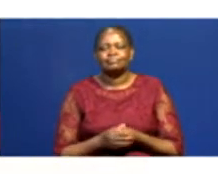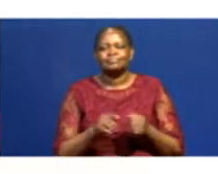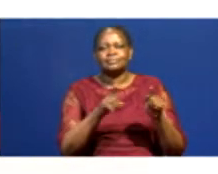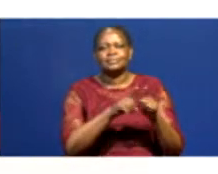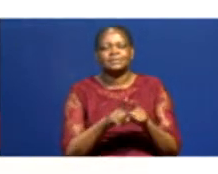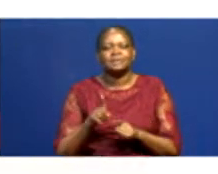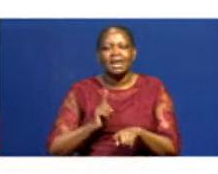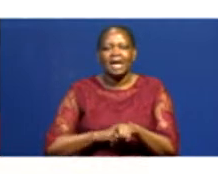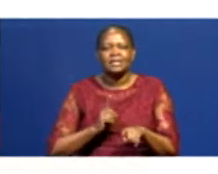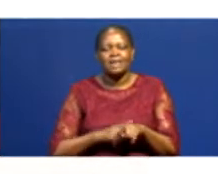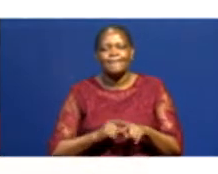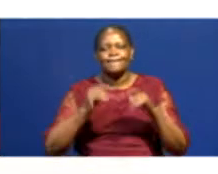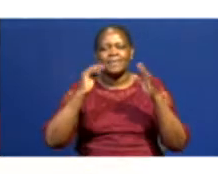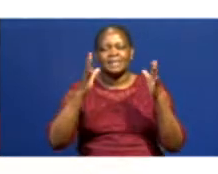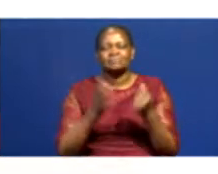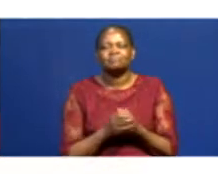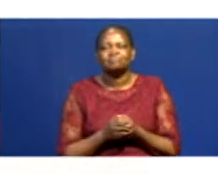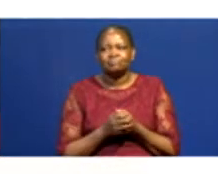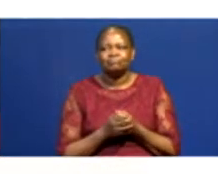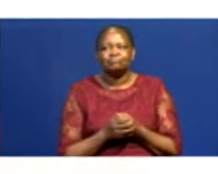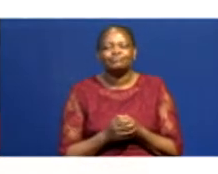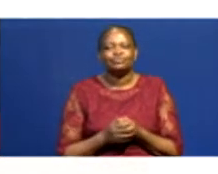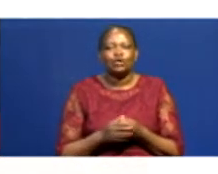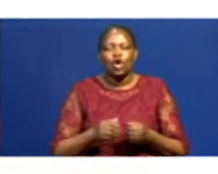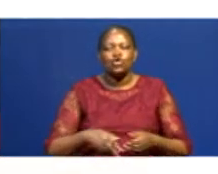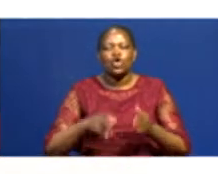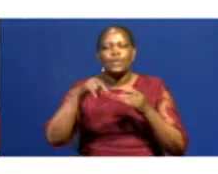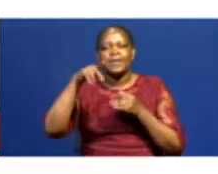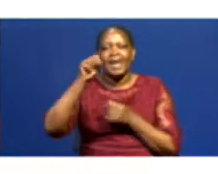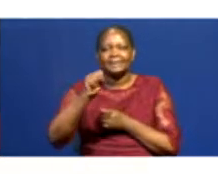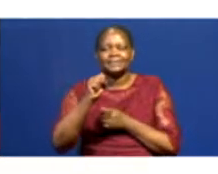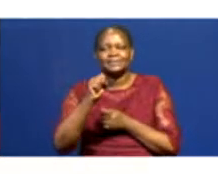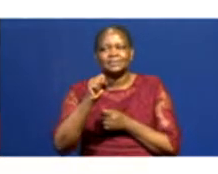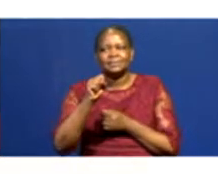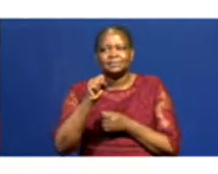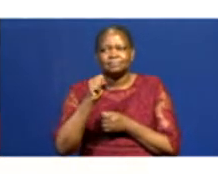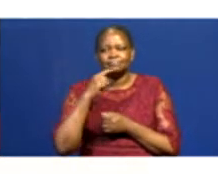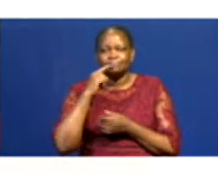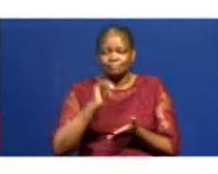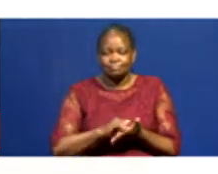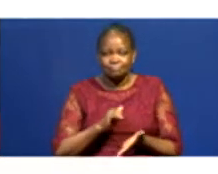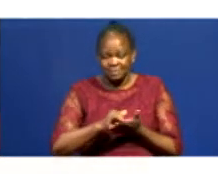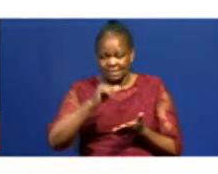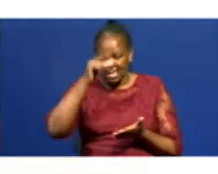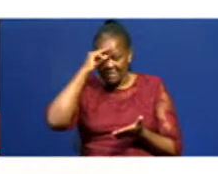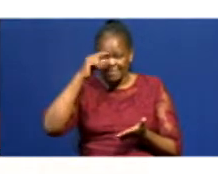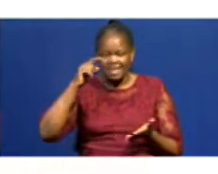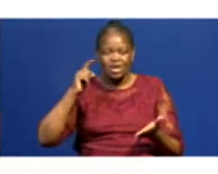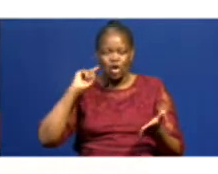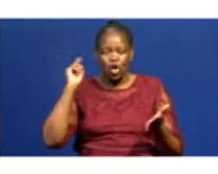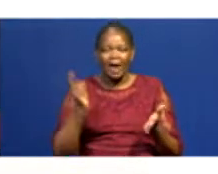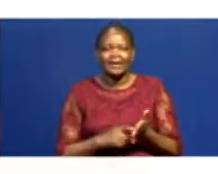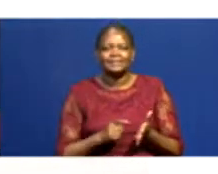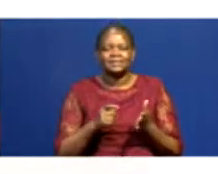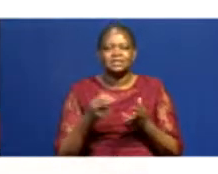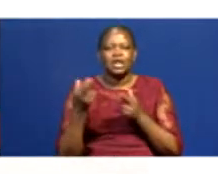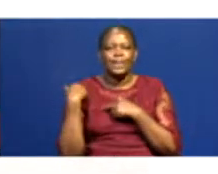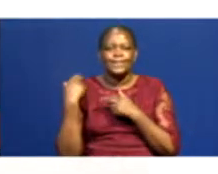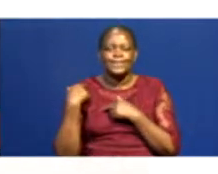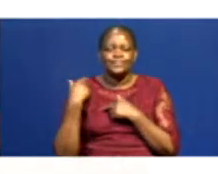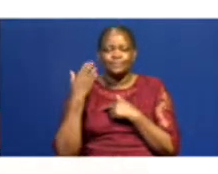a time of great reset. Rhodes Principal Secretary, Engineer Joseph Mbugwa, says the government recognizes the role of